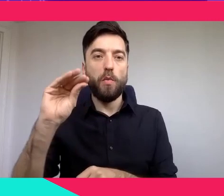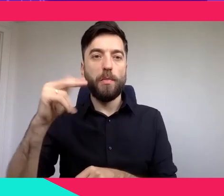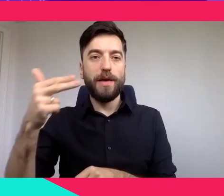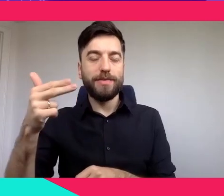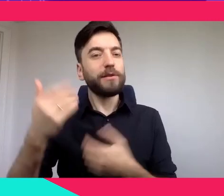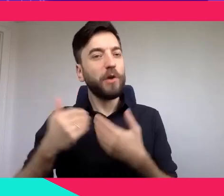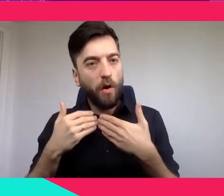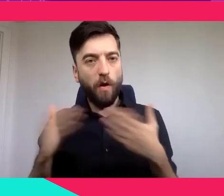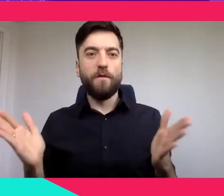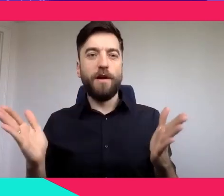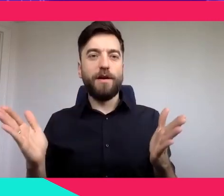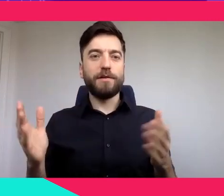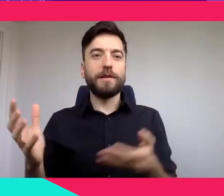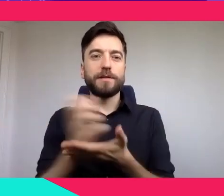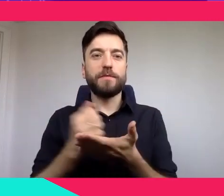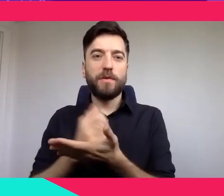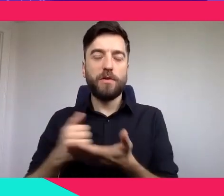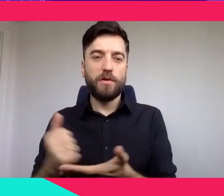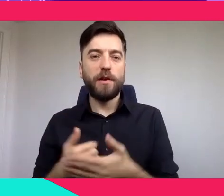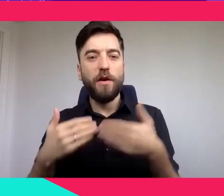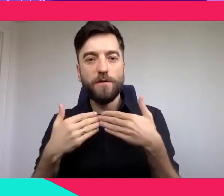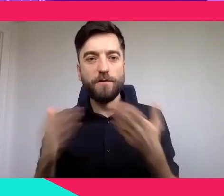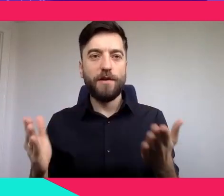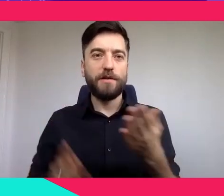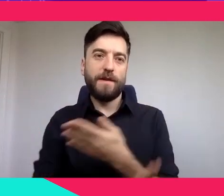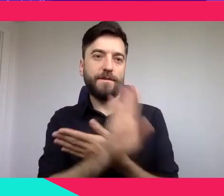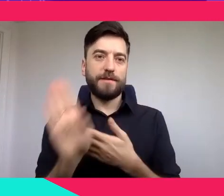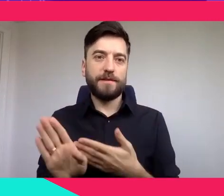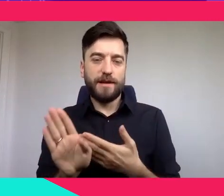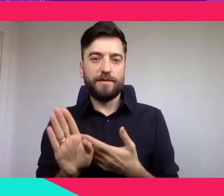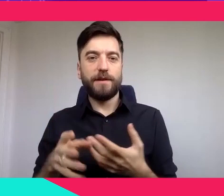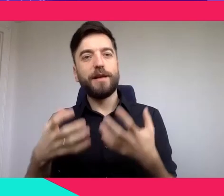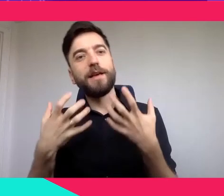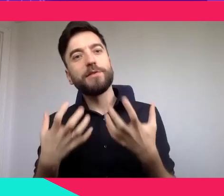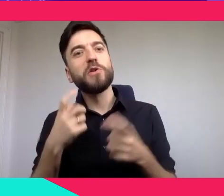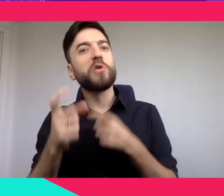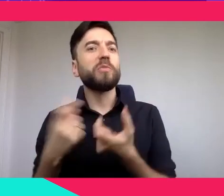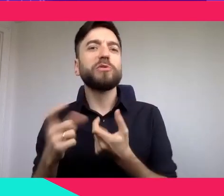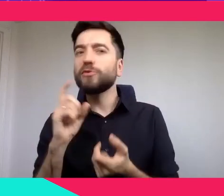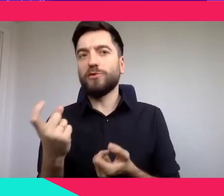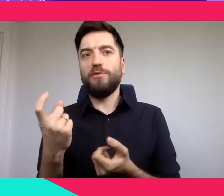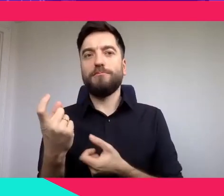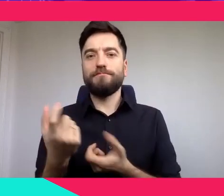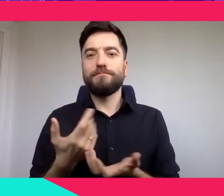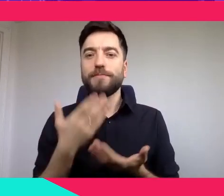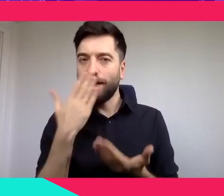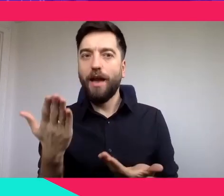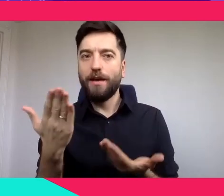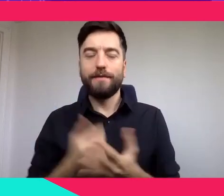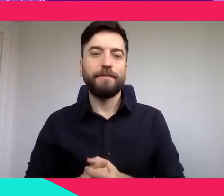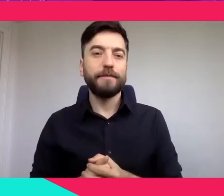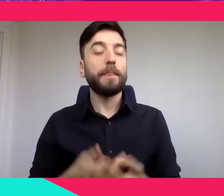What we have tried to do in order to open up our collection is actually to try and democratize how